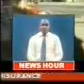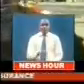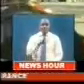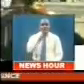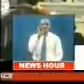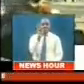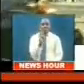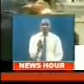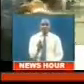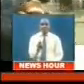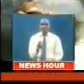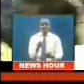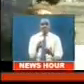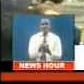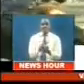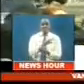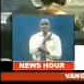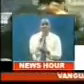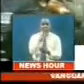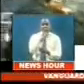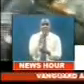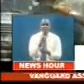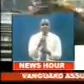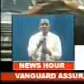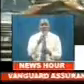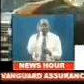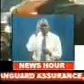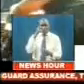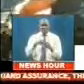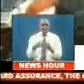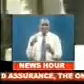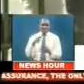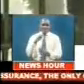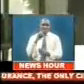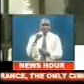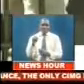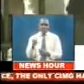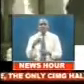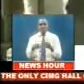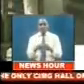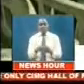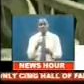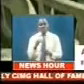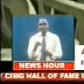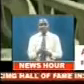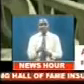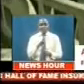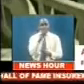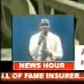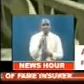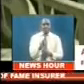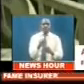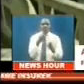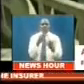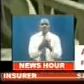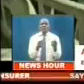Benin is one of the countries in Africa that have had political stability since 1990. To this end, it has become a